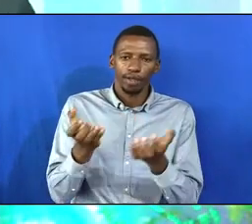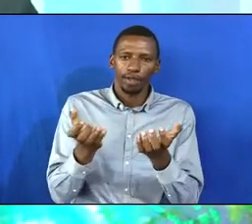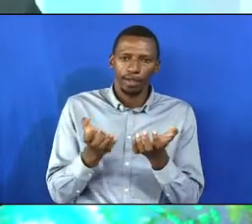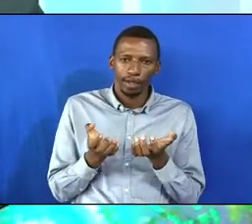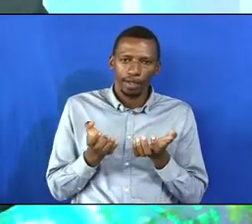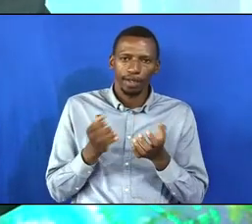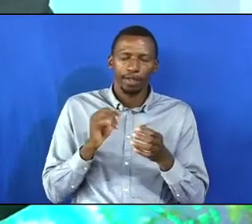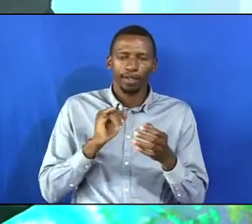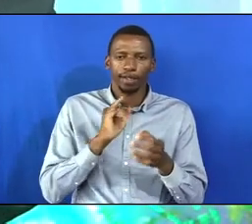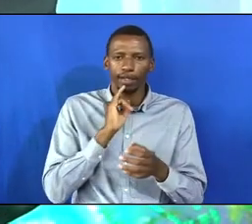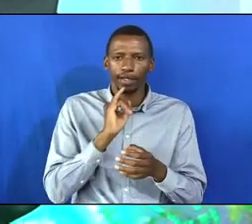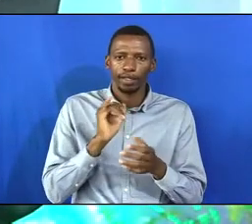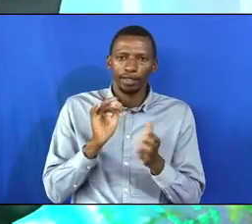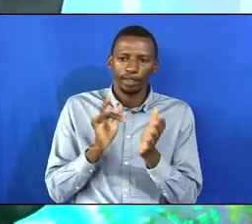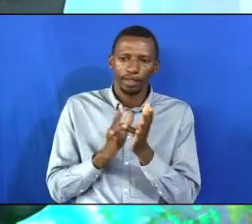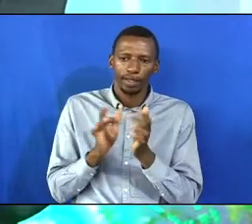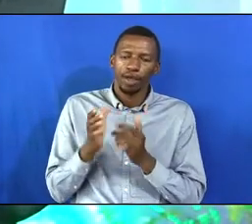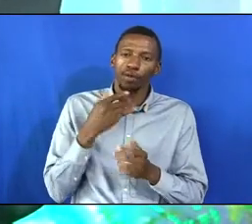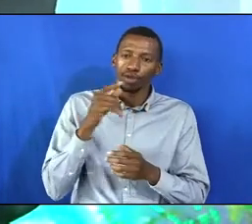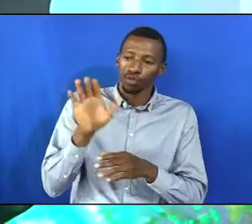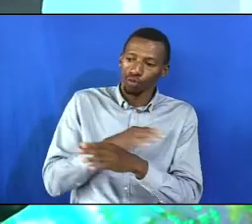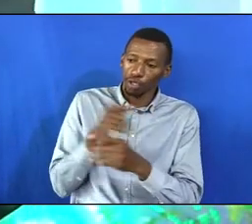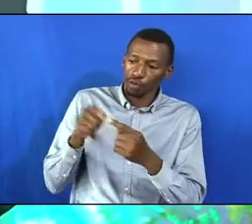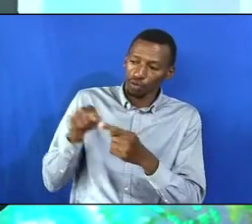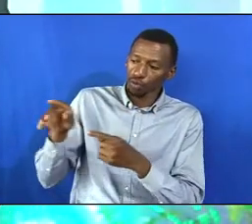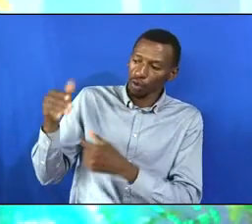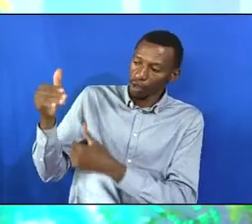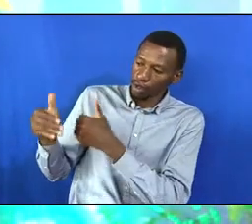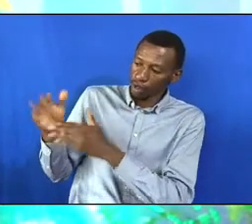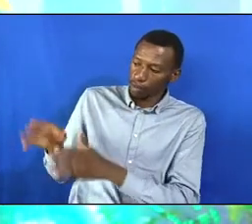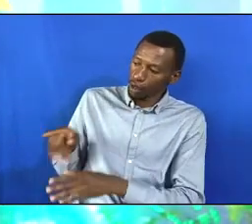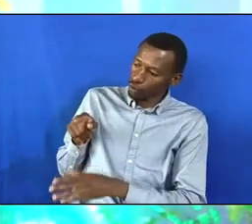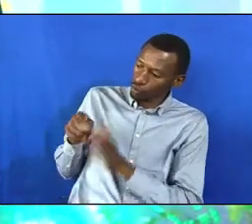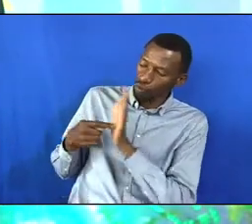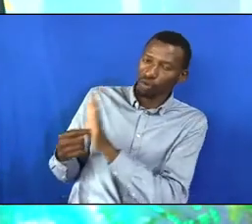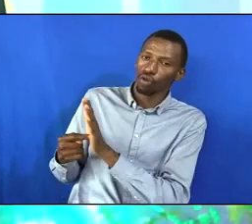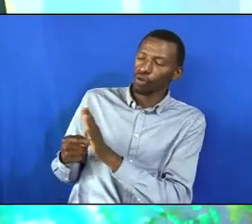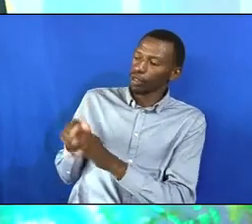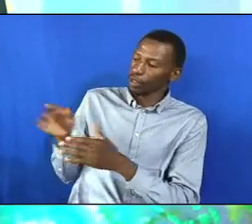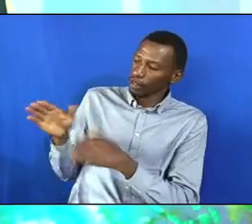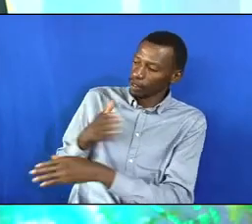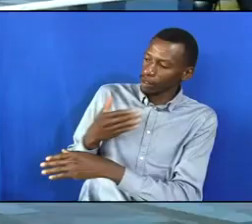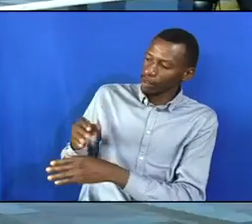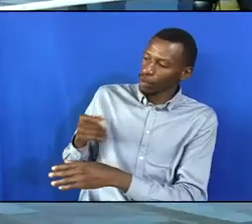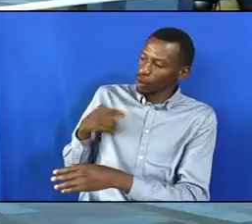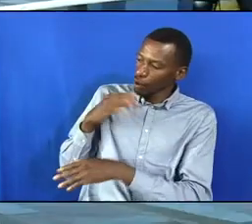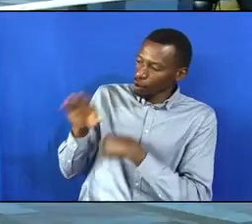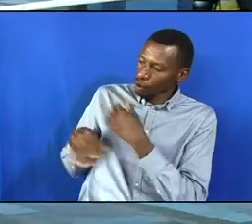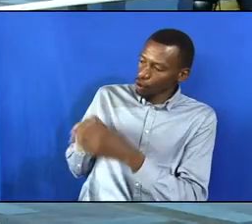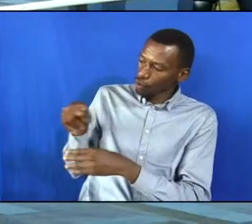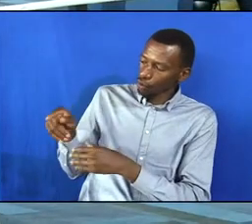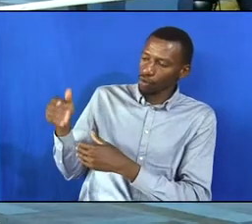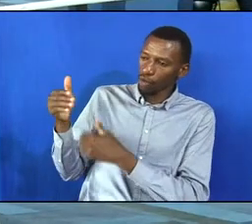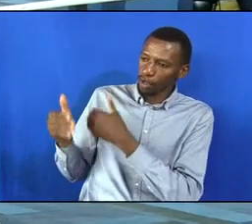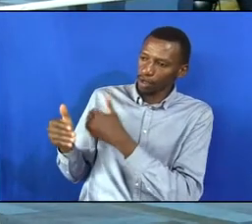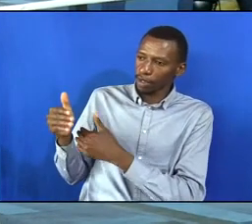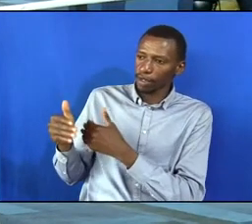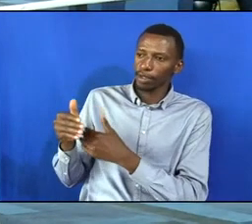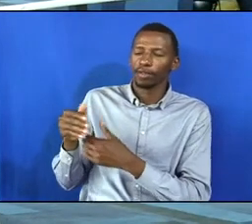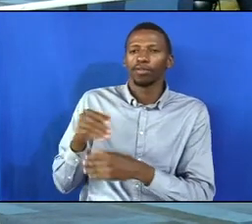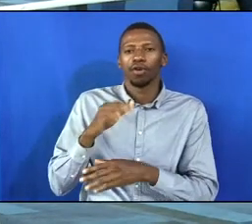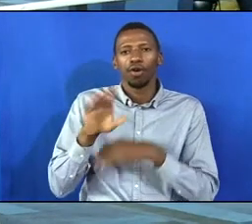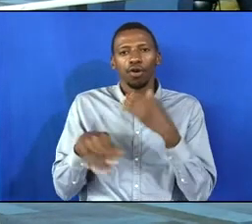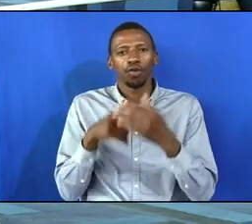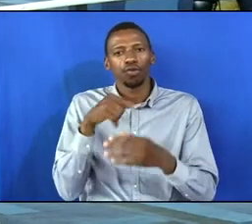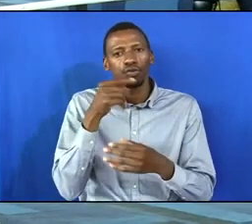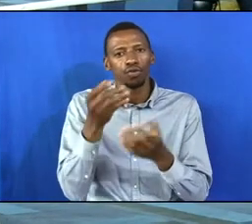I want you now to sing to your neighbor, pointing at him. Sing to him that song. All you need is Jesus,